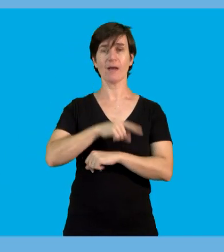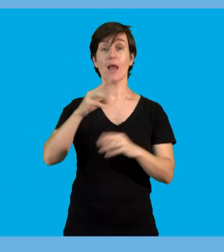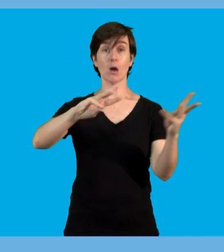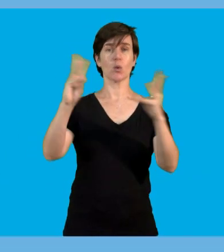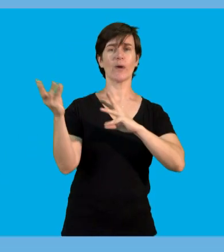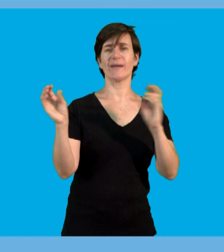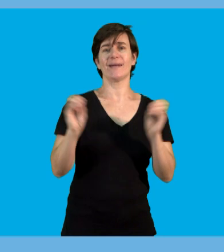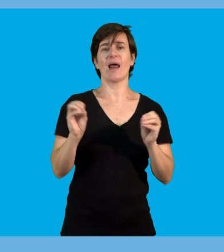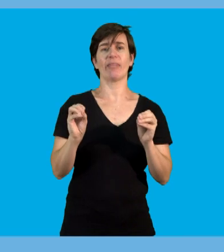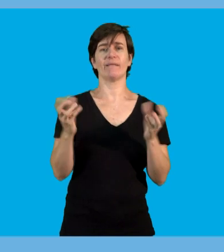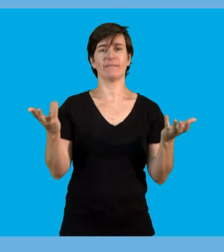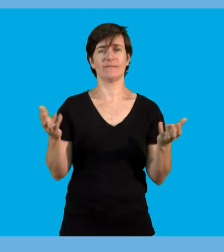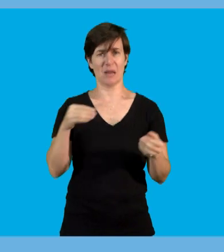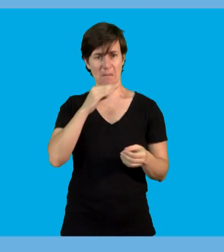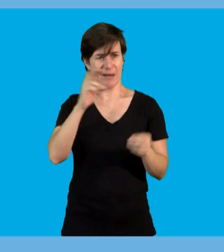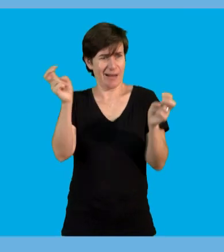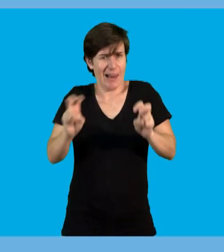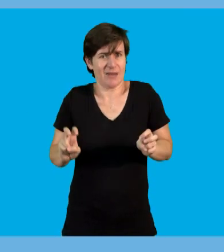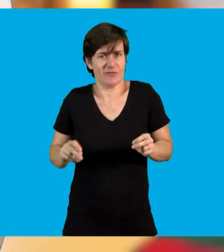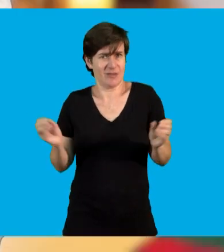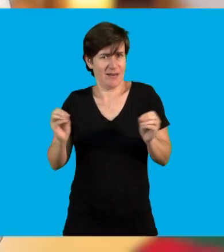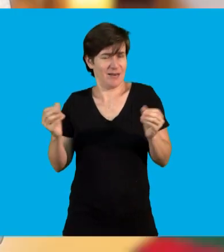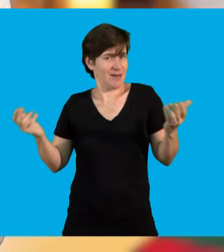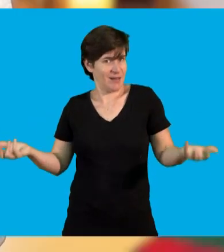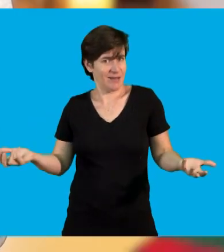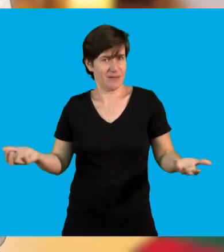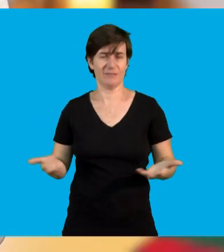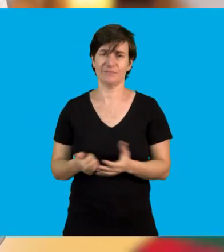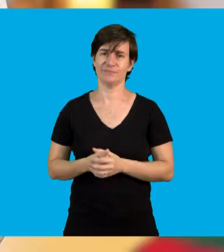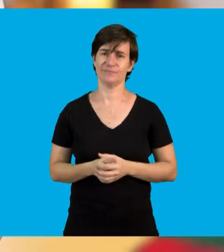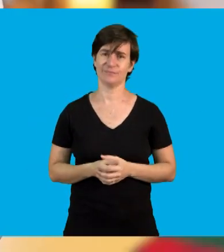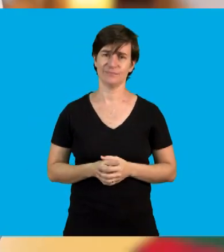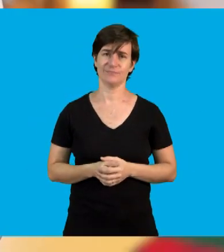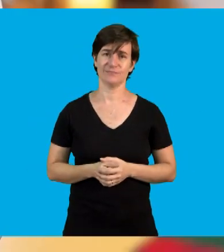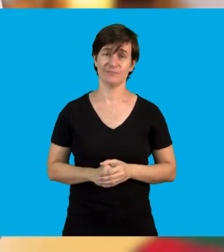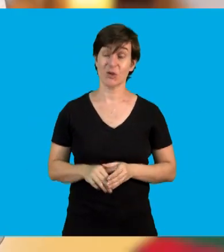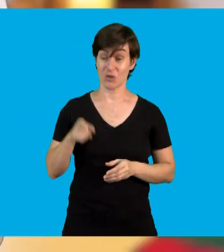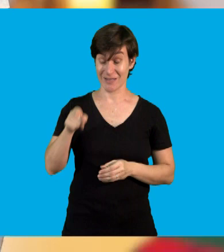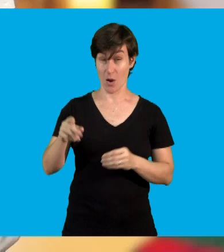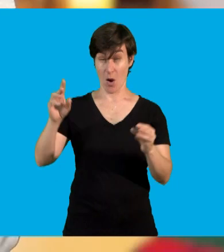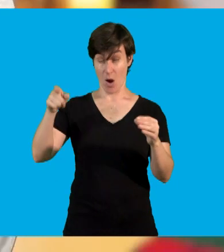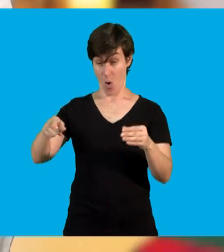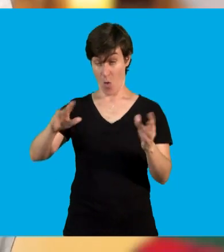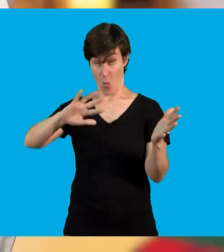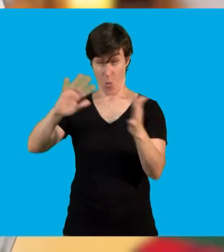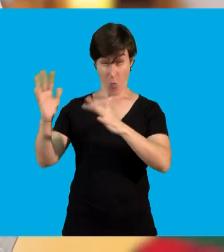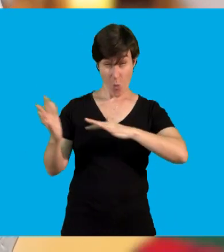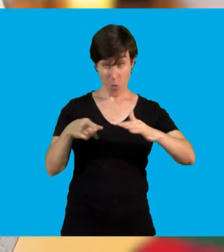days. So we do know that on days where there's no wind, we are then therefore not going to be able to generate electricity, because with